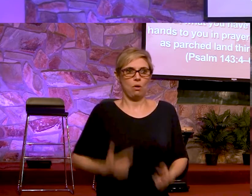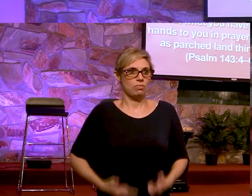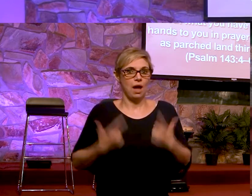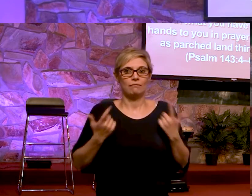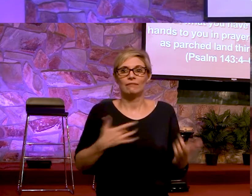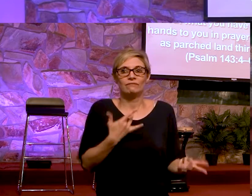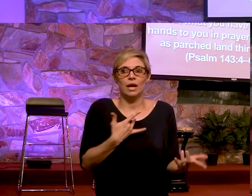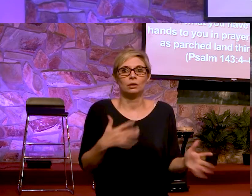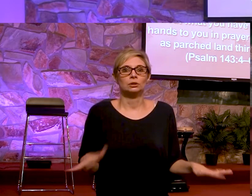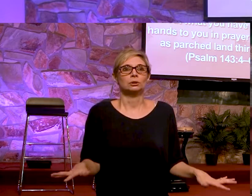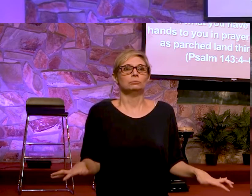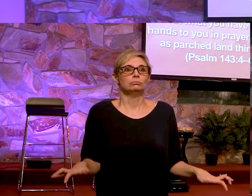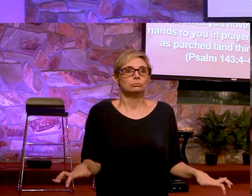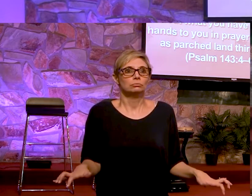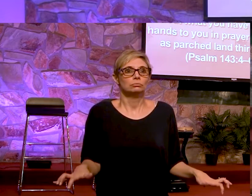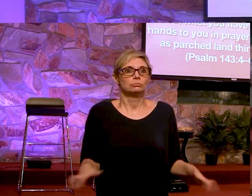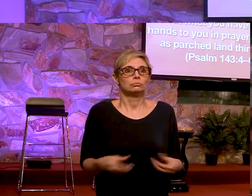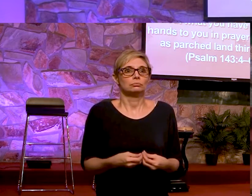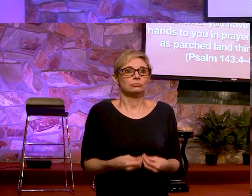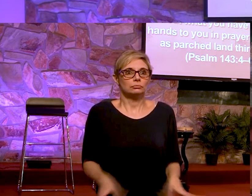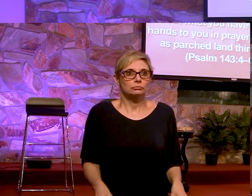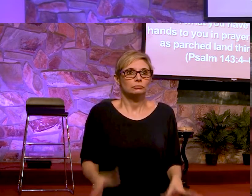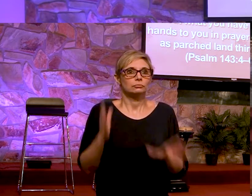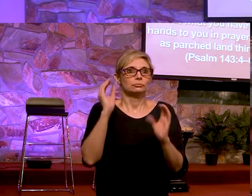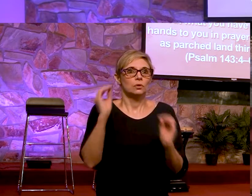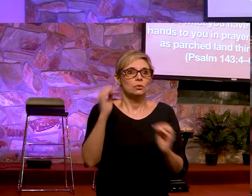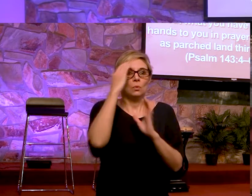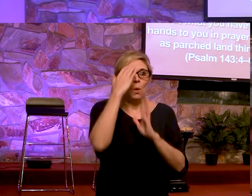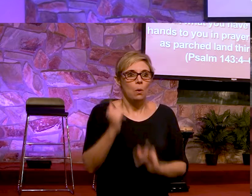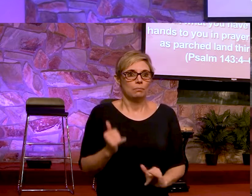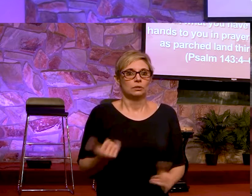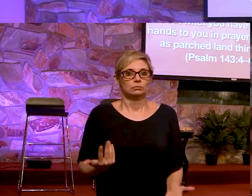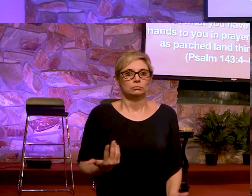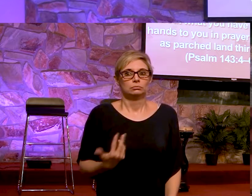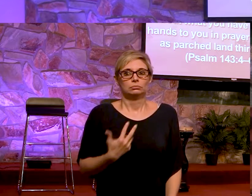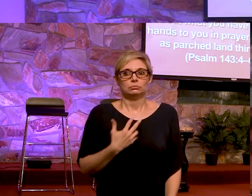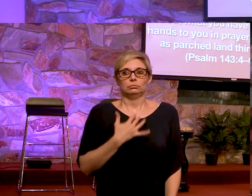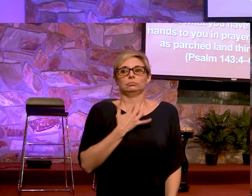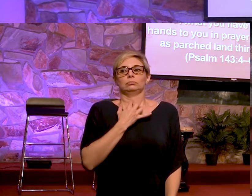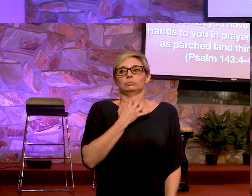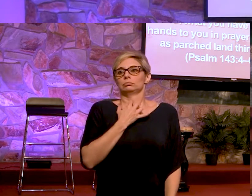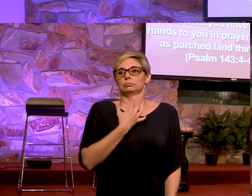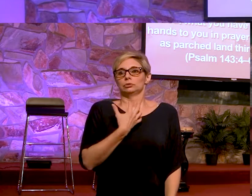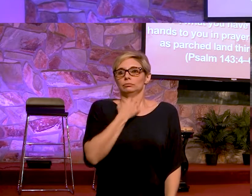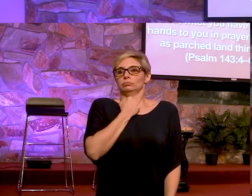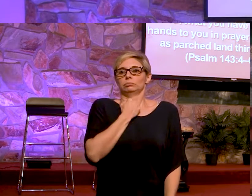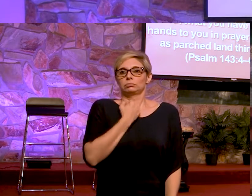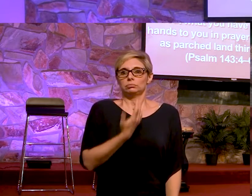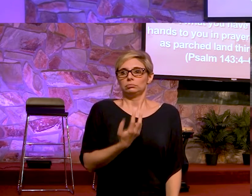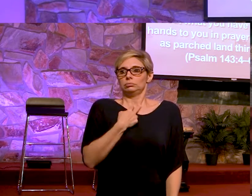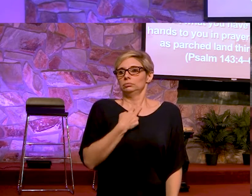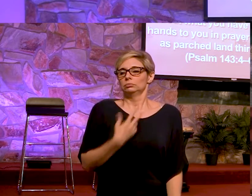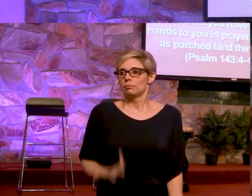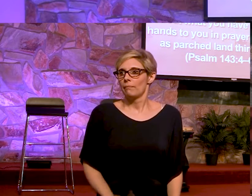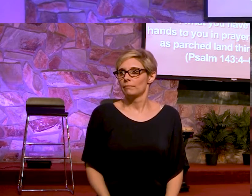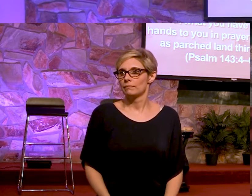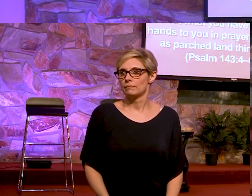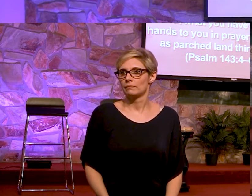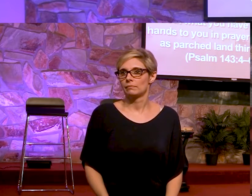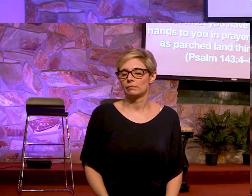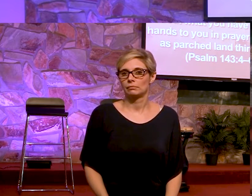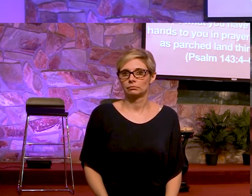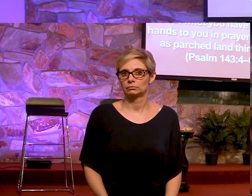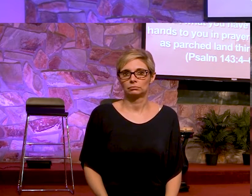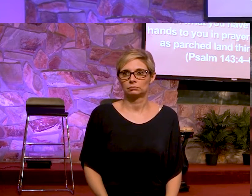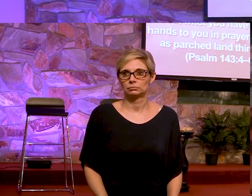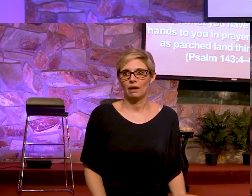just like this, I'm losing all hope. All hope. I'm paralyzed